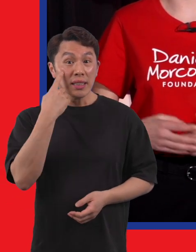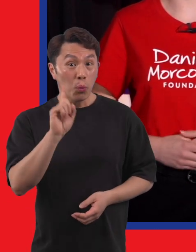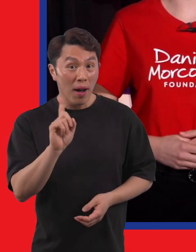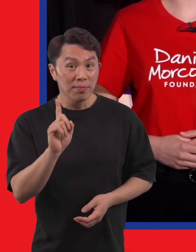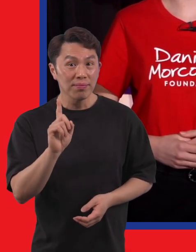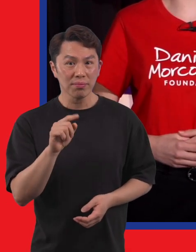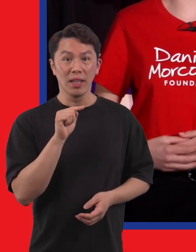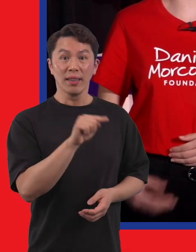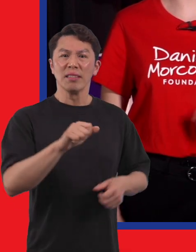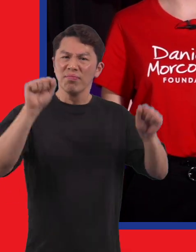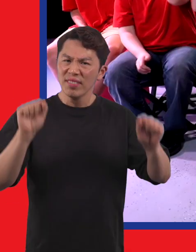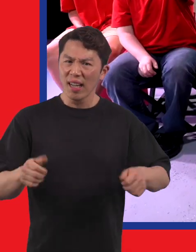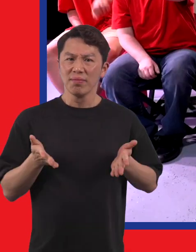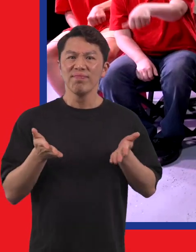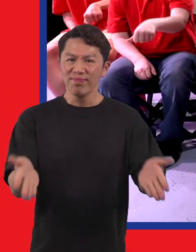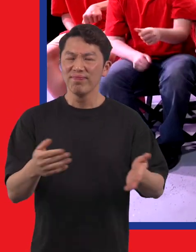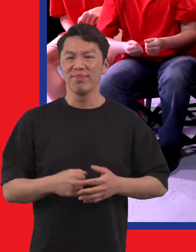this might be? All together?